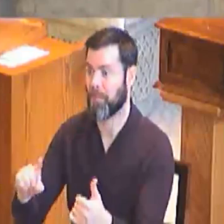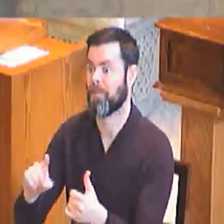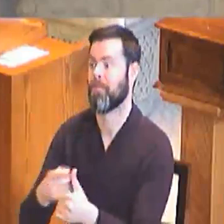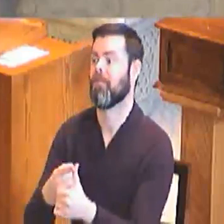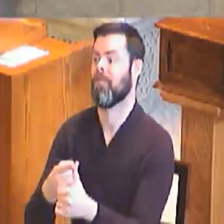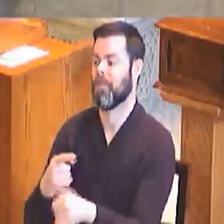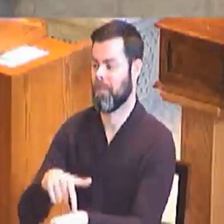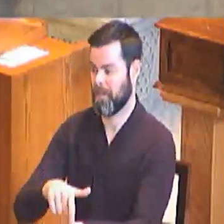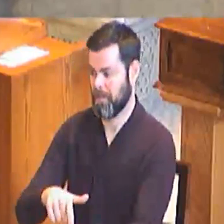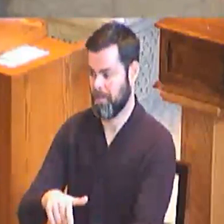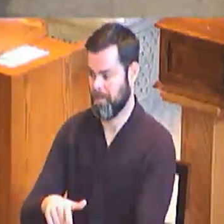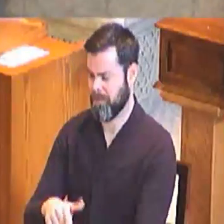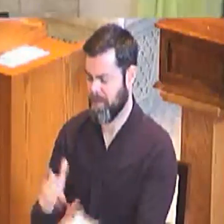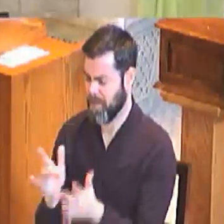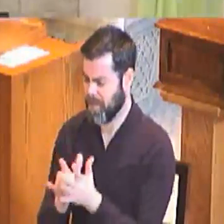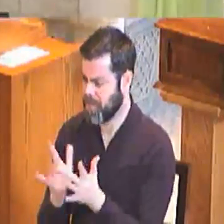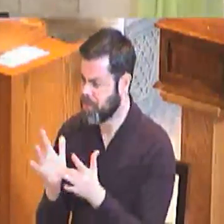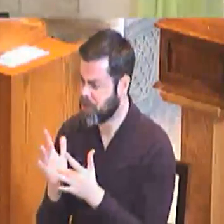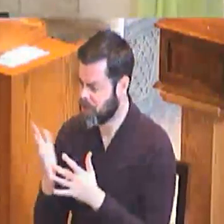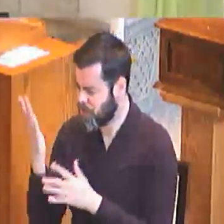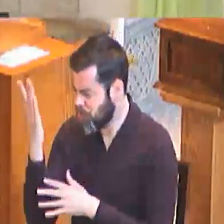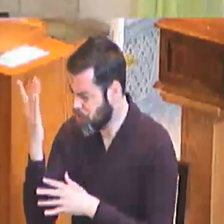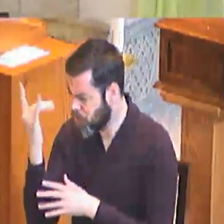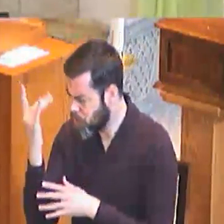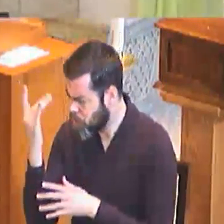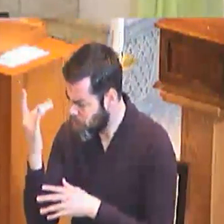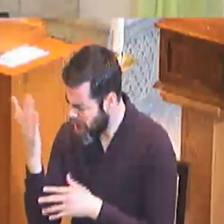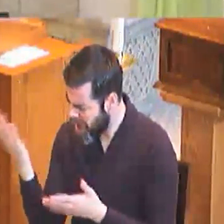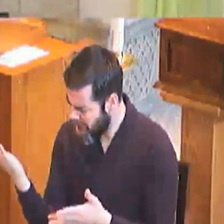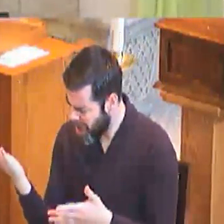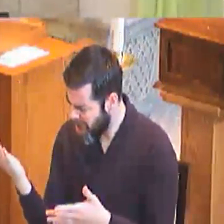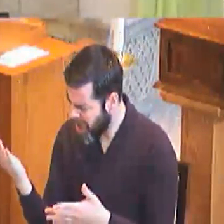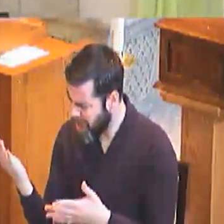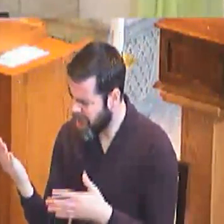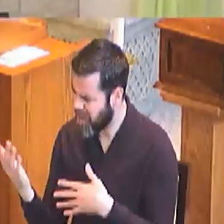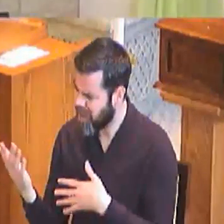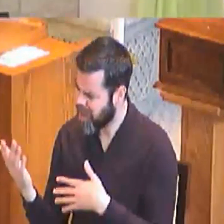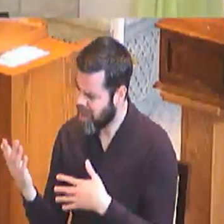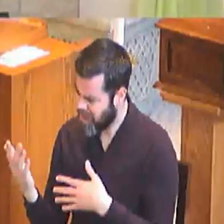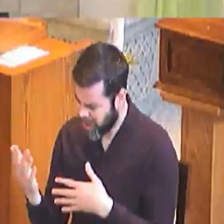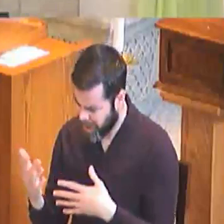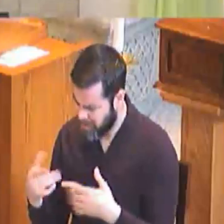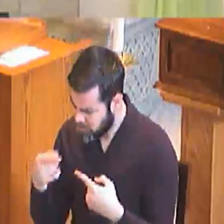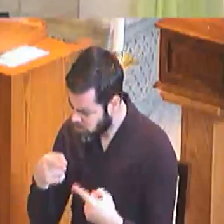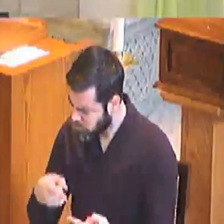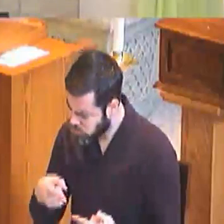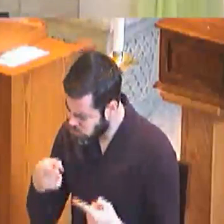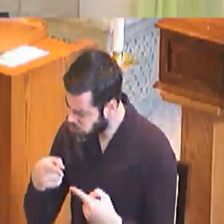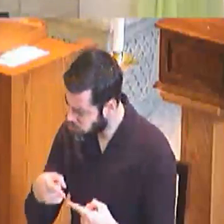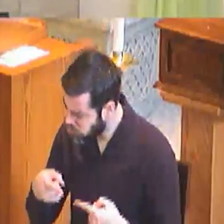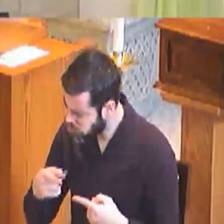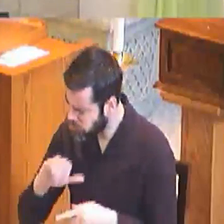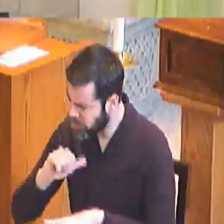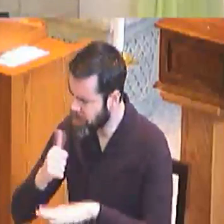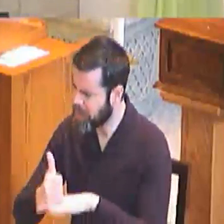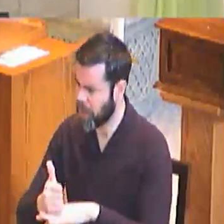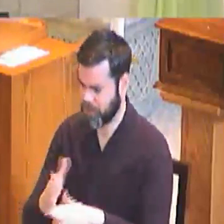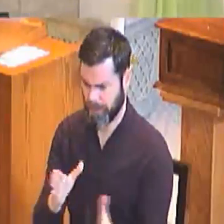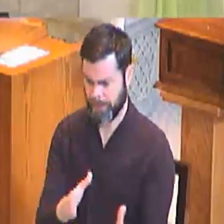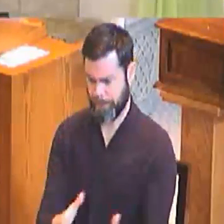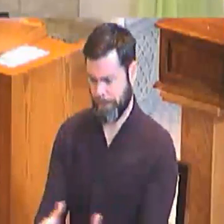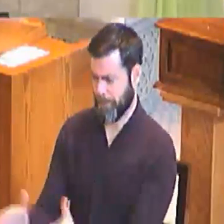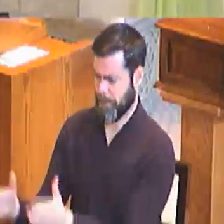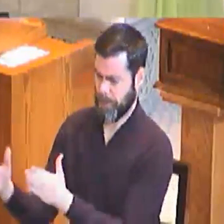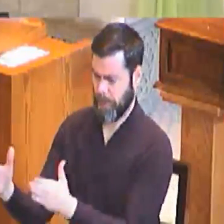why did Jesus go to all this trouble to do this pictorial presentation? Because that was